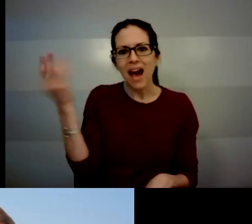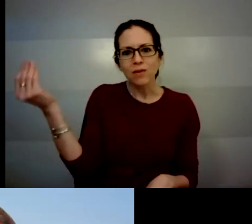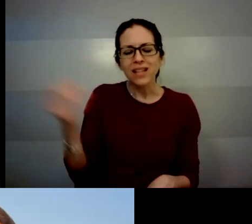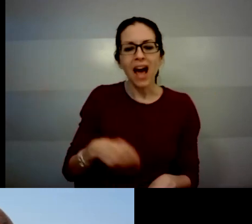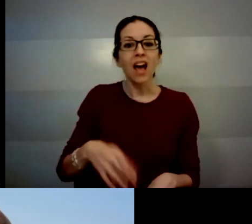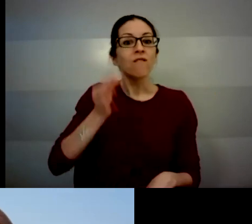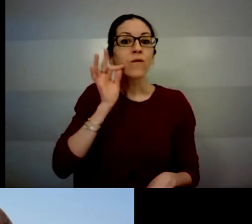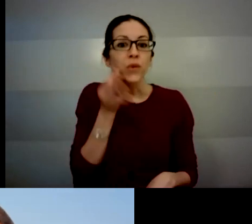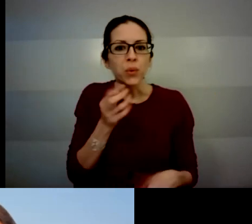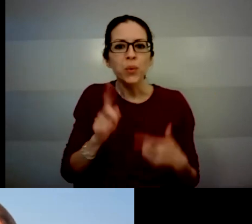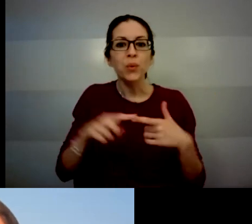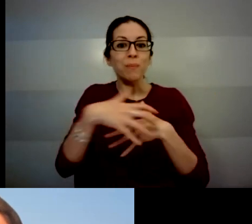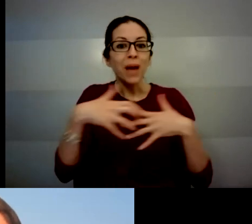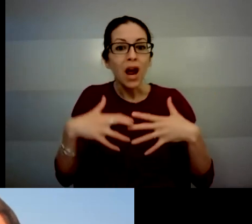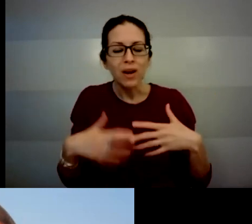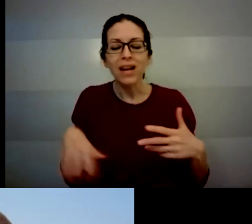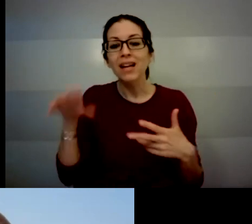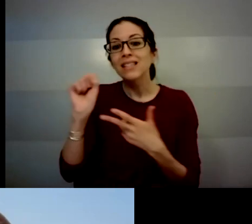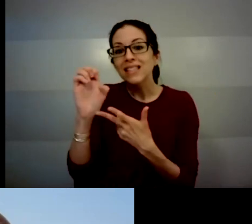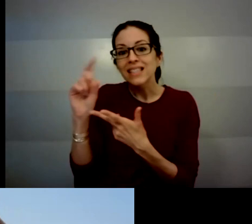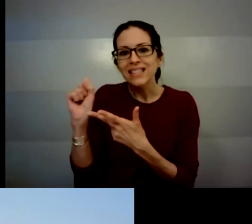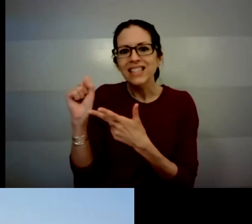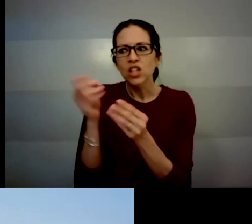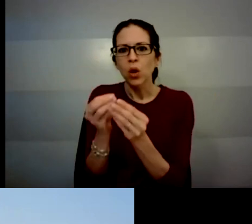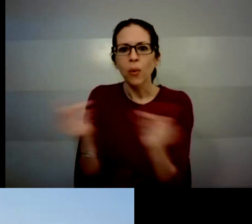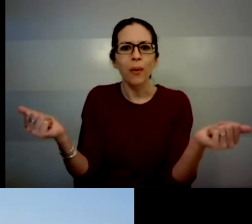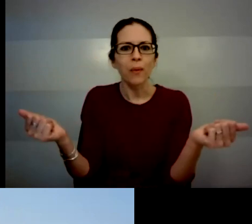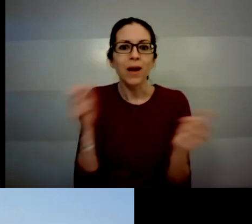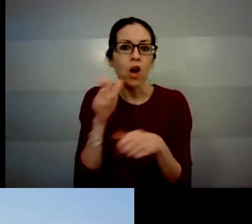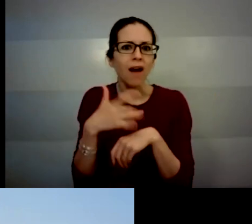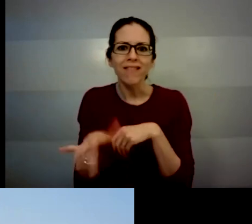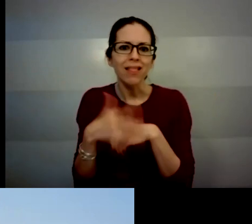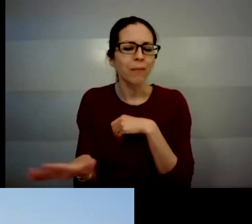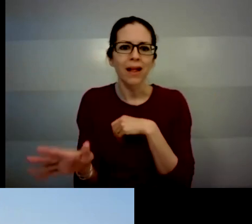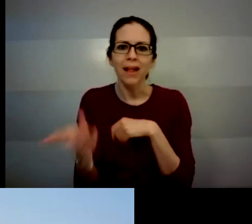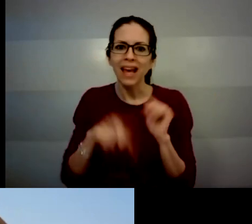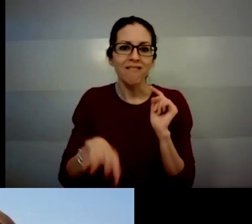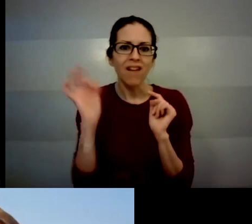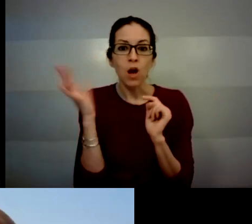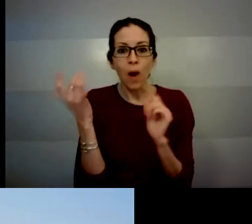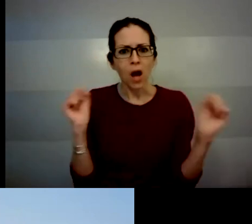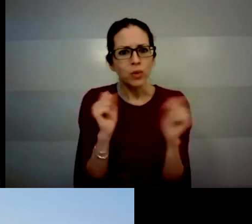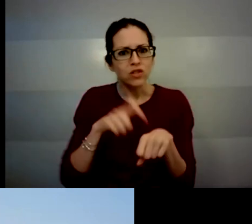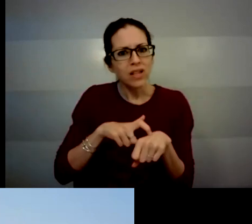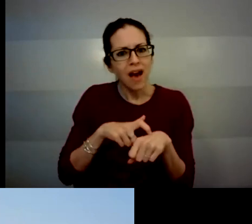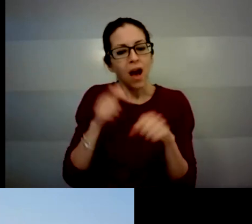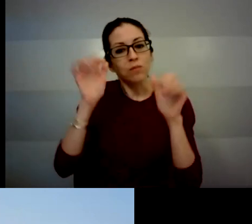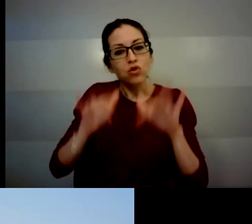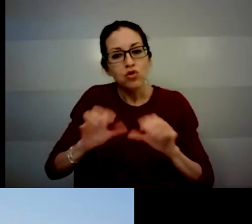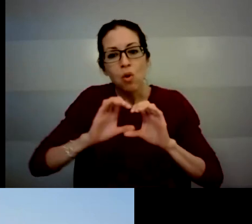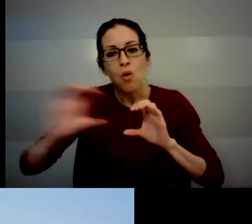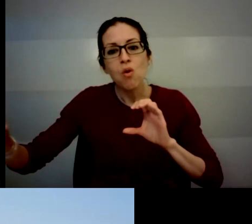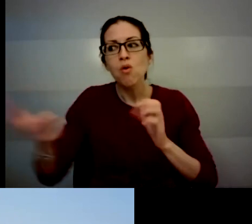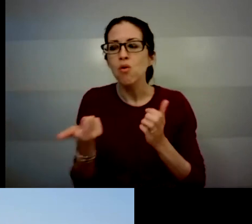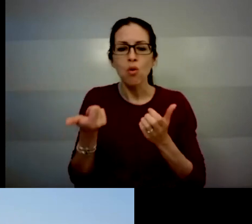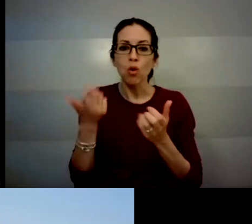not available there all year long. But when they are available, they're super abundant. And so birds have developed this